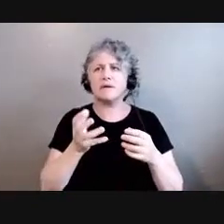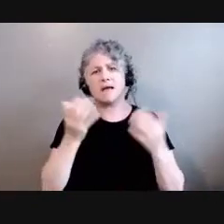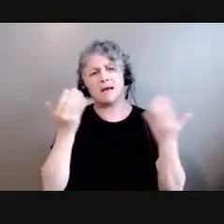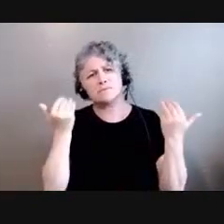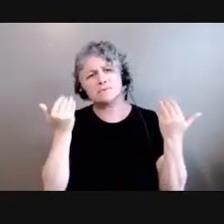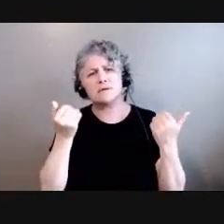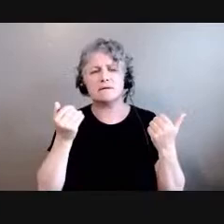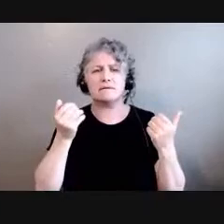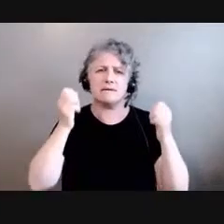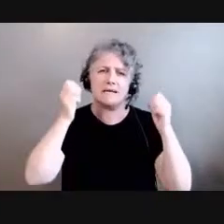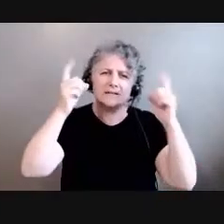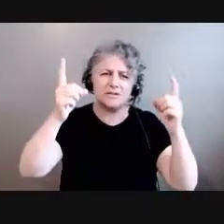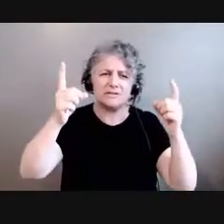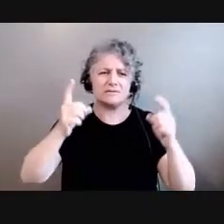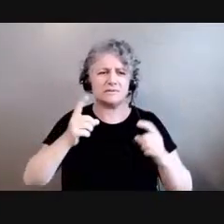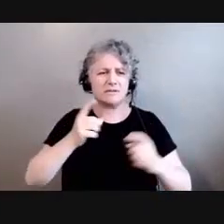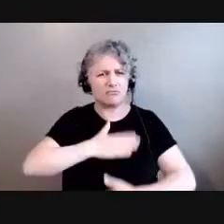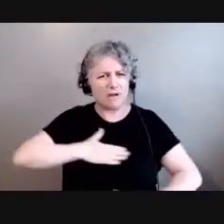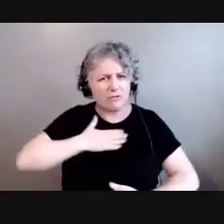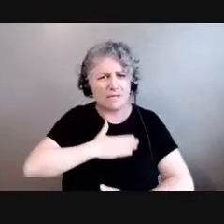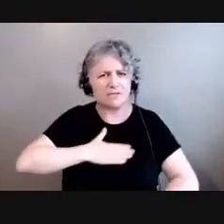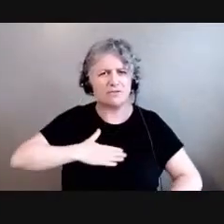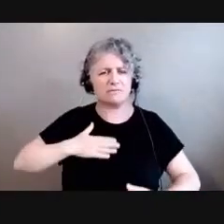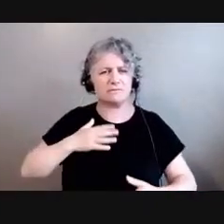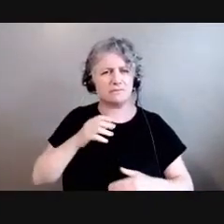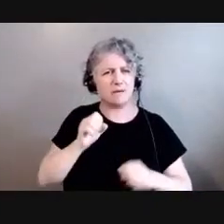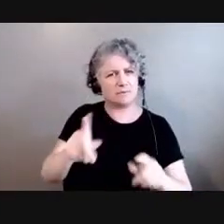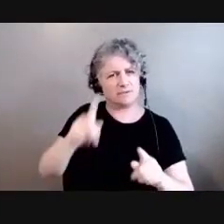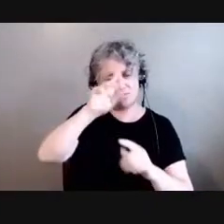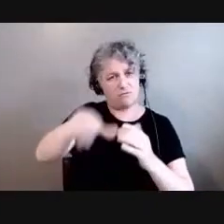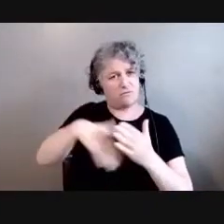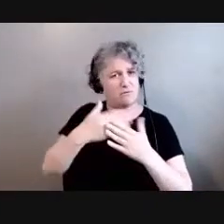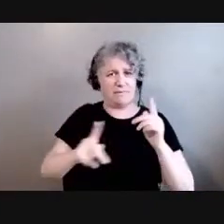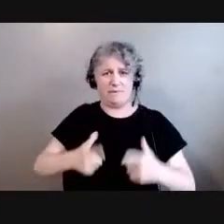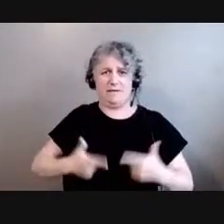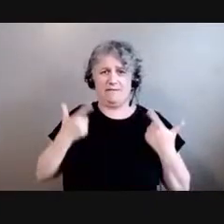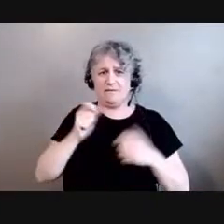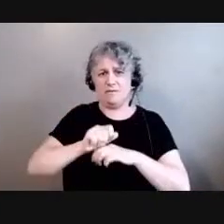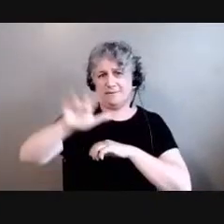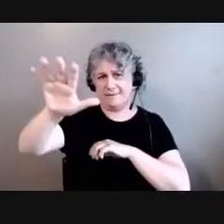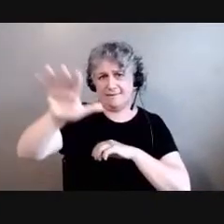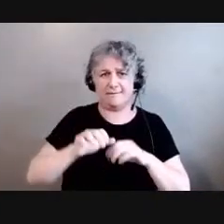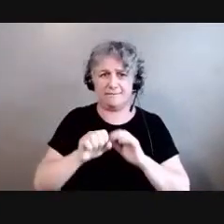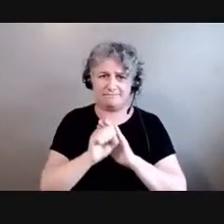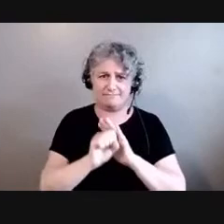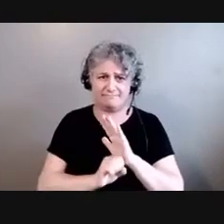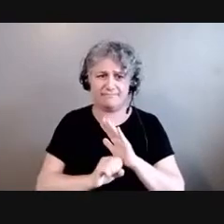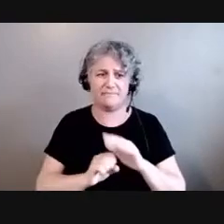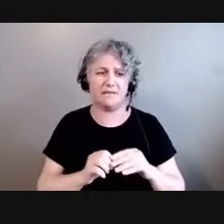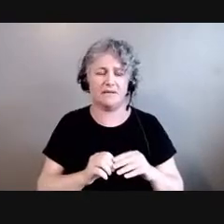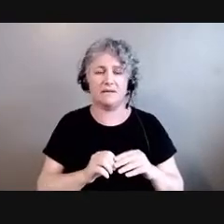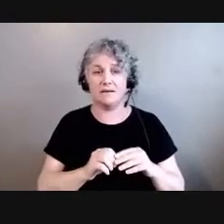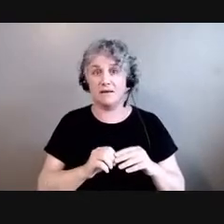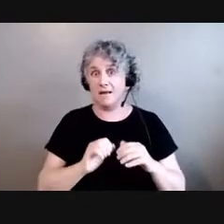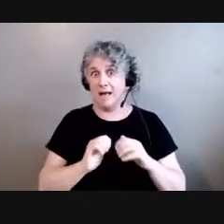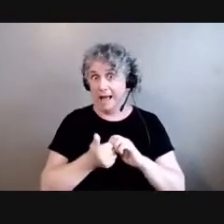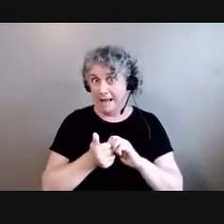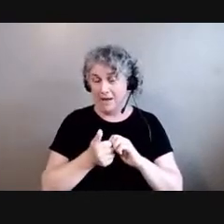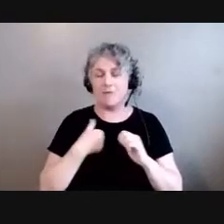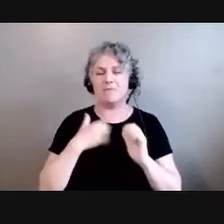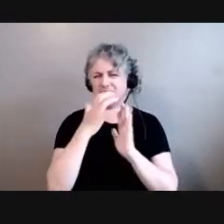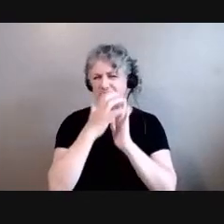for all Montanans. And I have all underlined and in bold to emphasize how that is going to